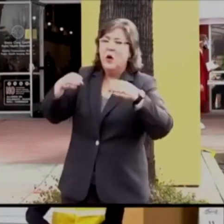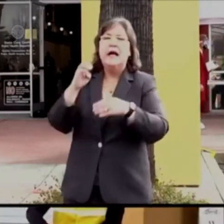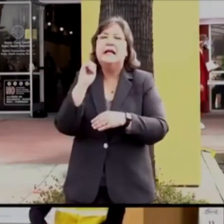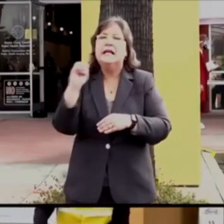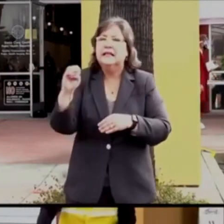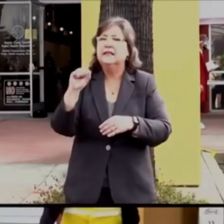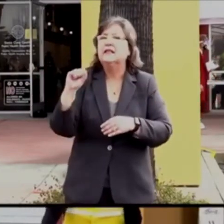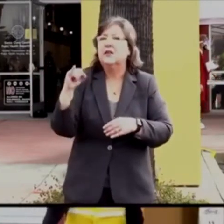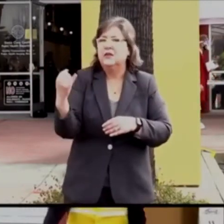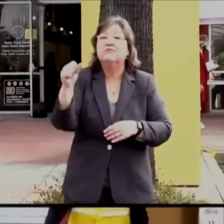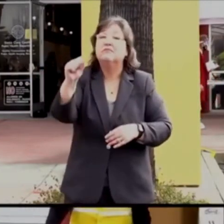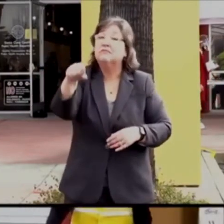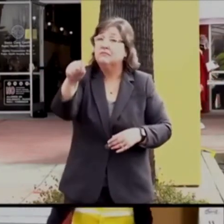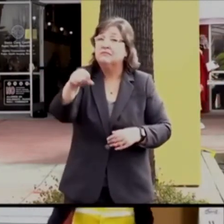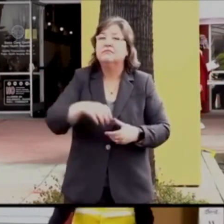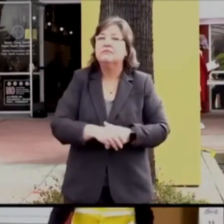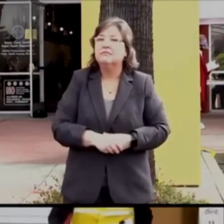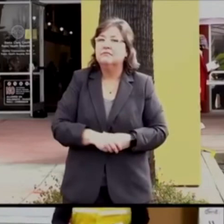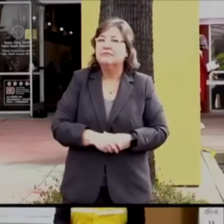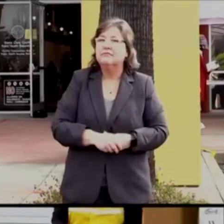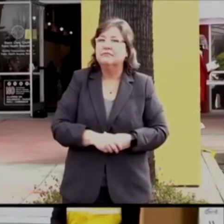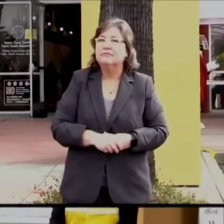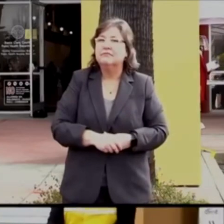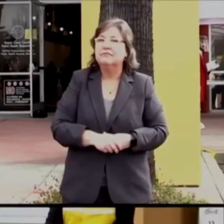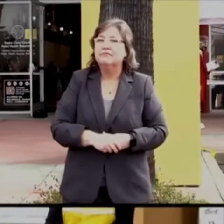Next question? Channel 2?